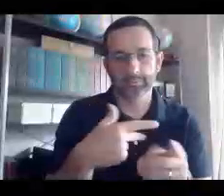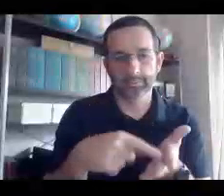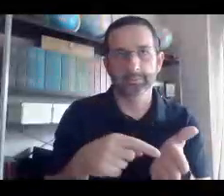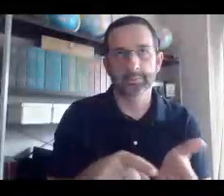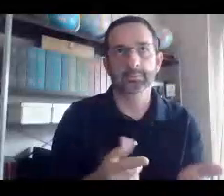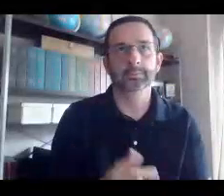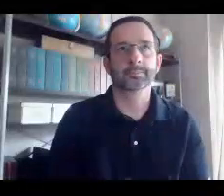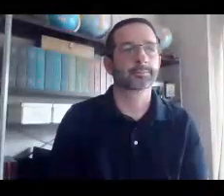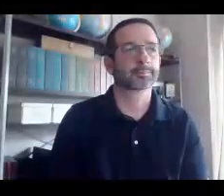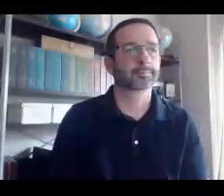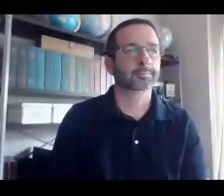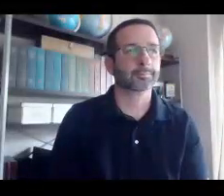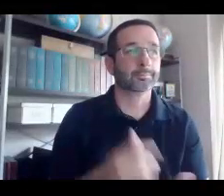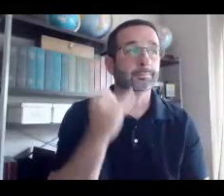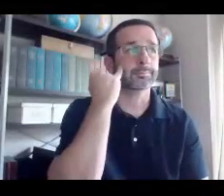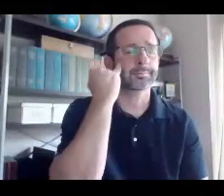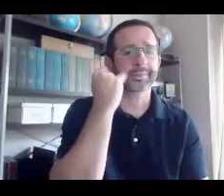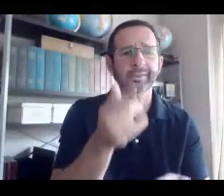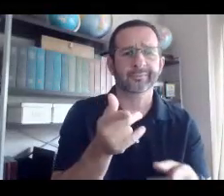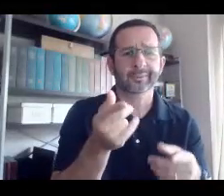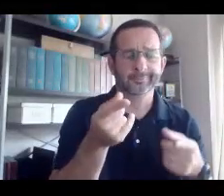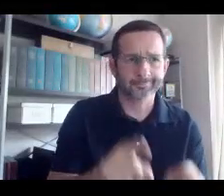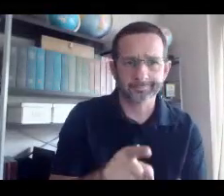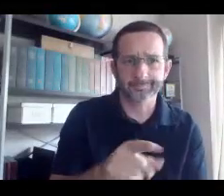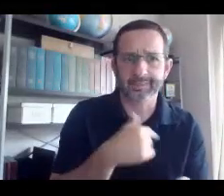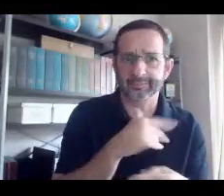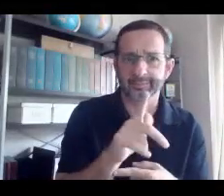payments that you might have.